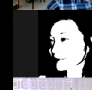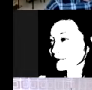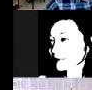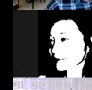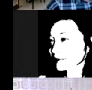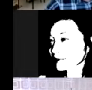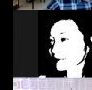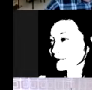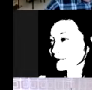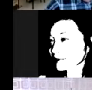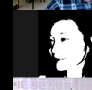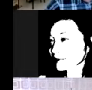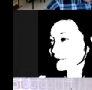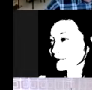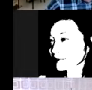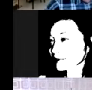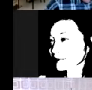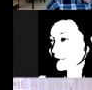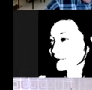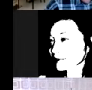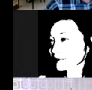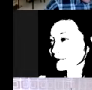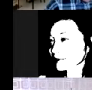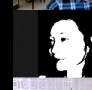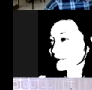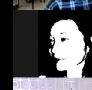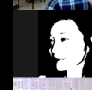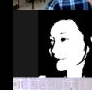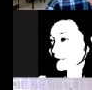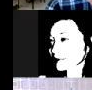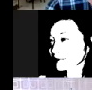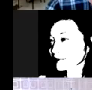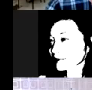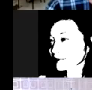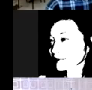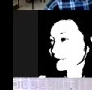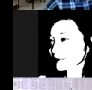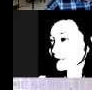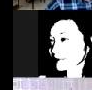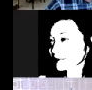diffusion property, and hover around 0.8 depending on the track and the acquisition protocol.